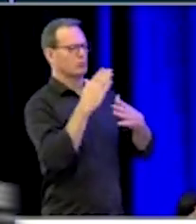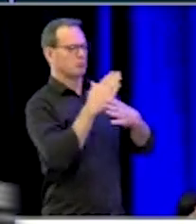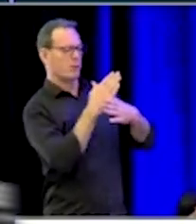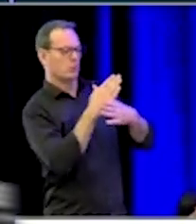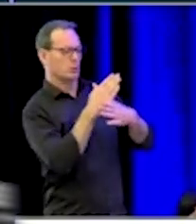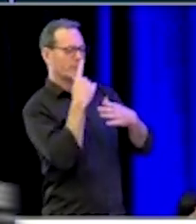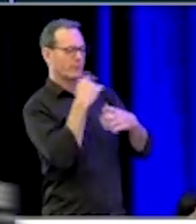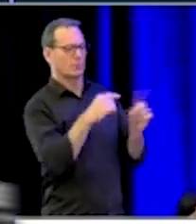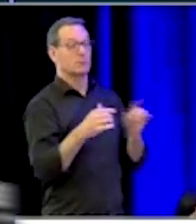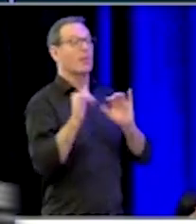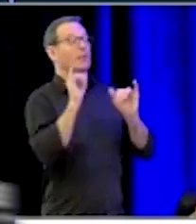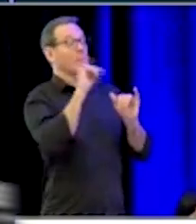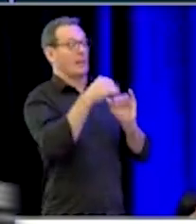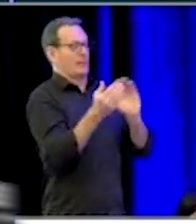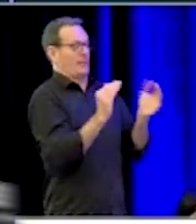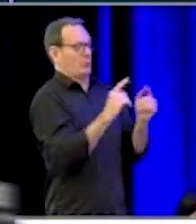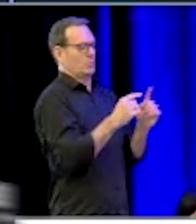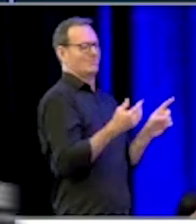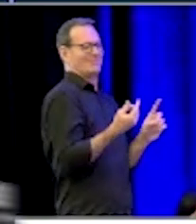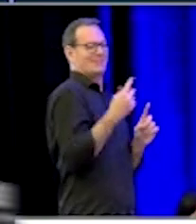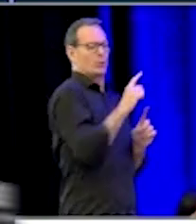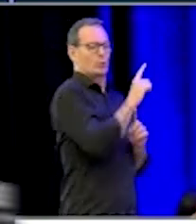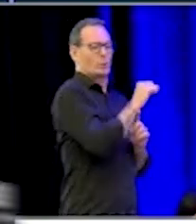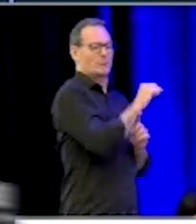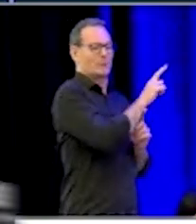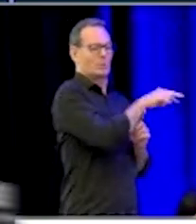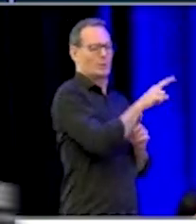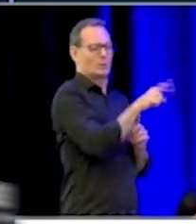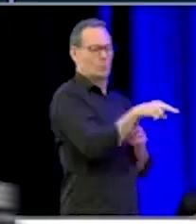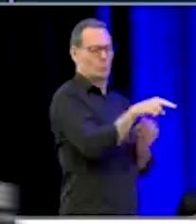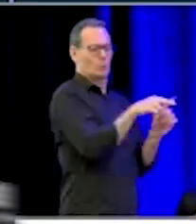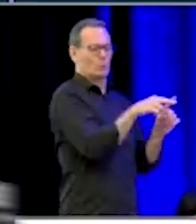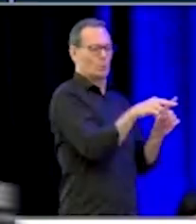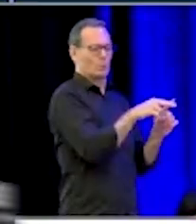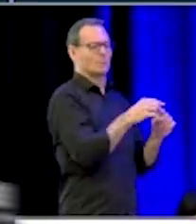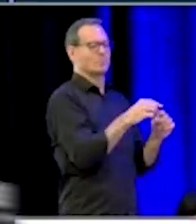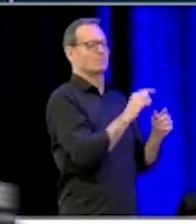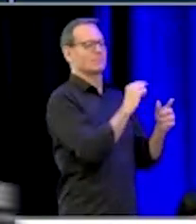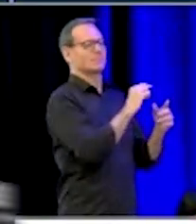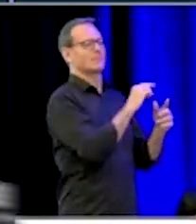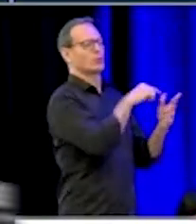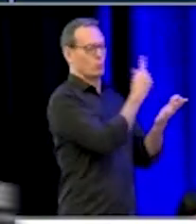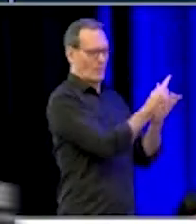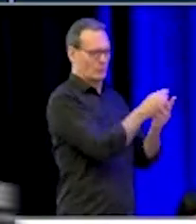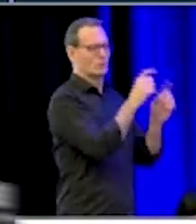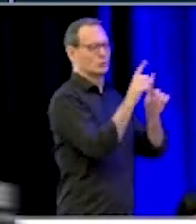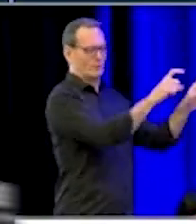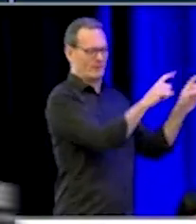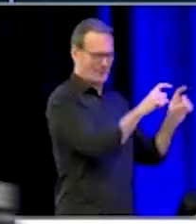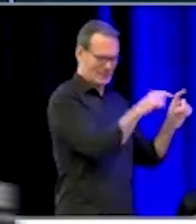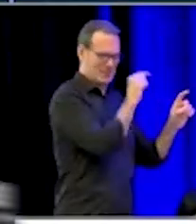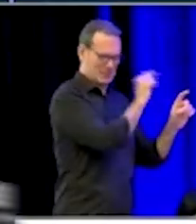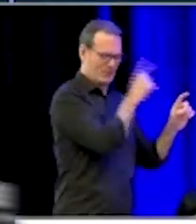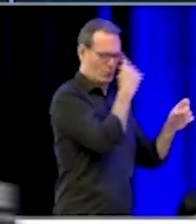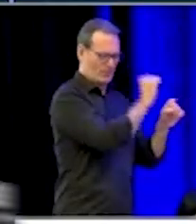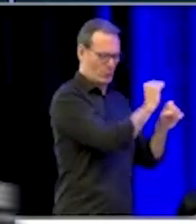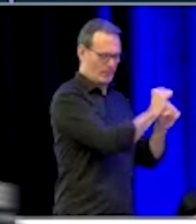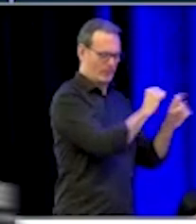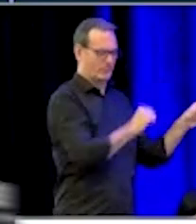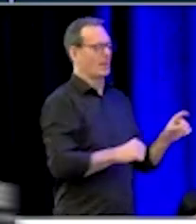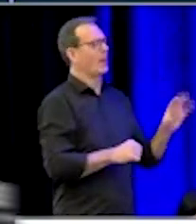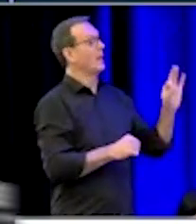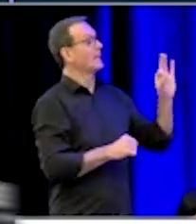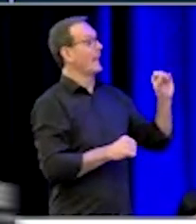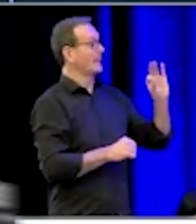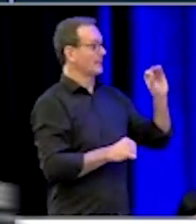Ontario University graduate survey, which recorded a 90% employment rate in a 6-month period and 83% of